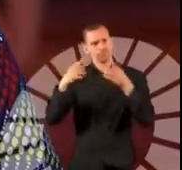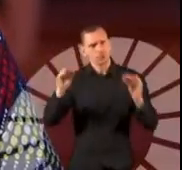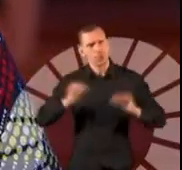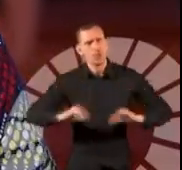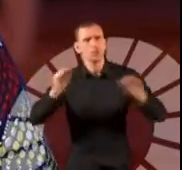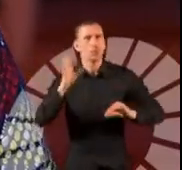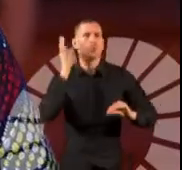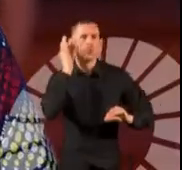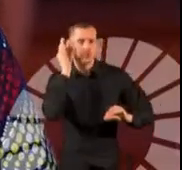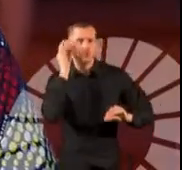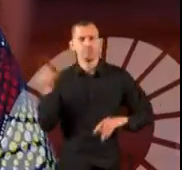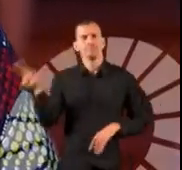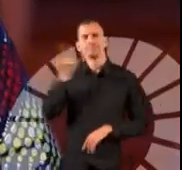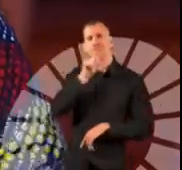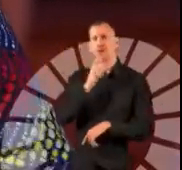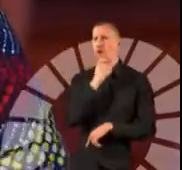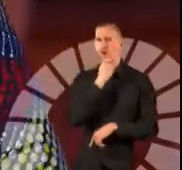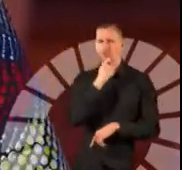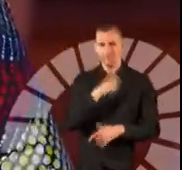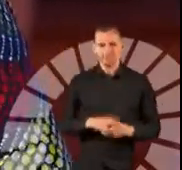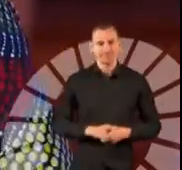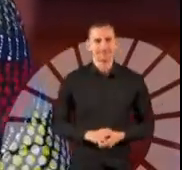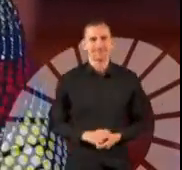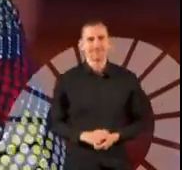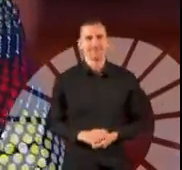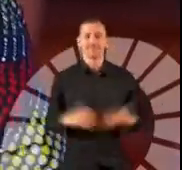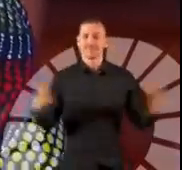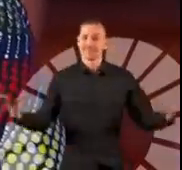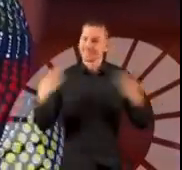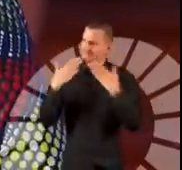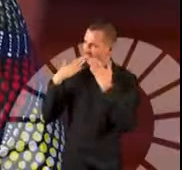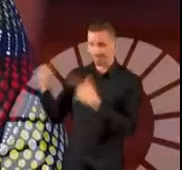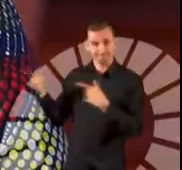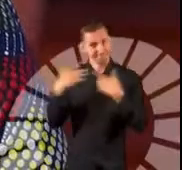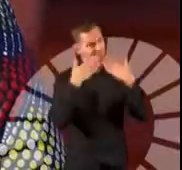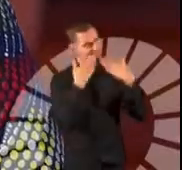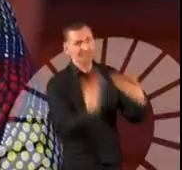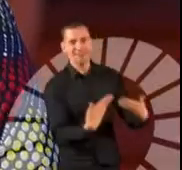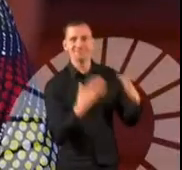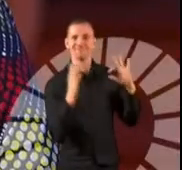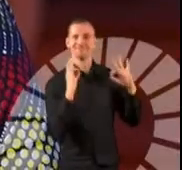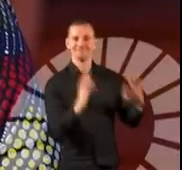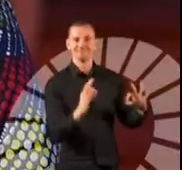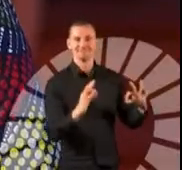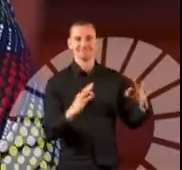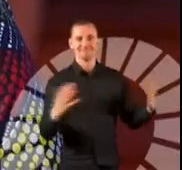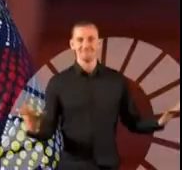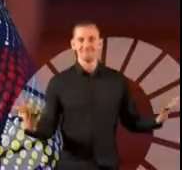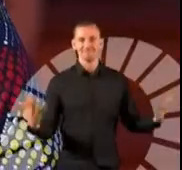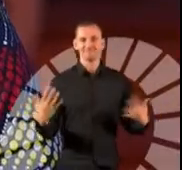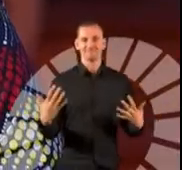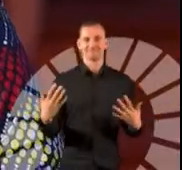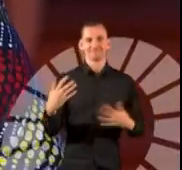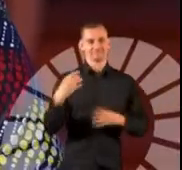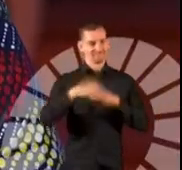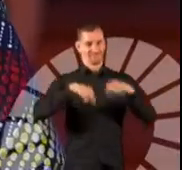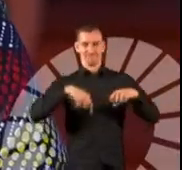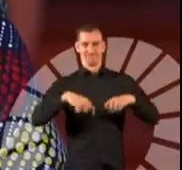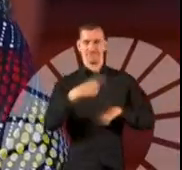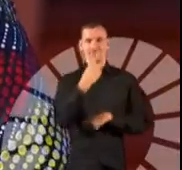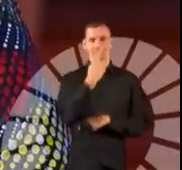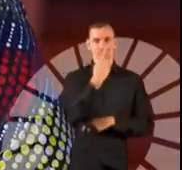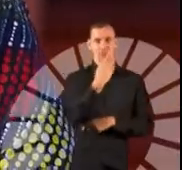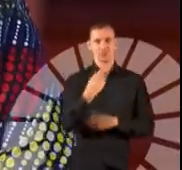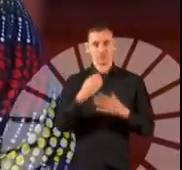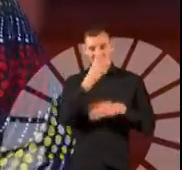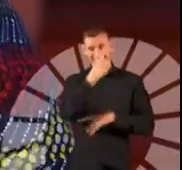disruptor to education in modern history. It's no longer just a problem. It's meager to call it that. It's a crisis in education, and we must act